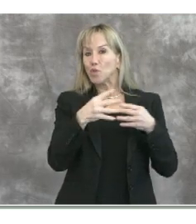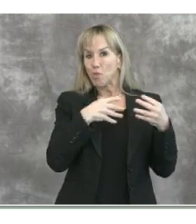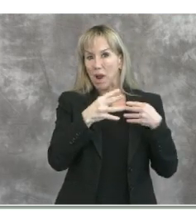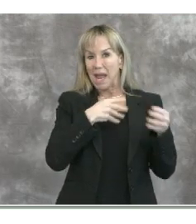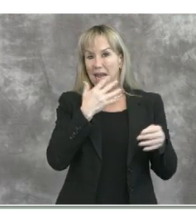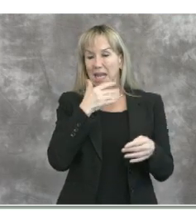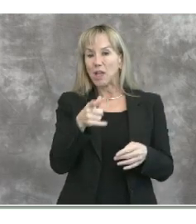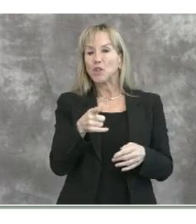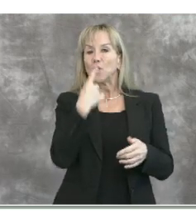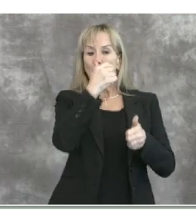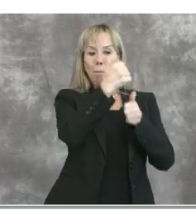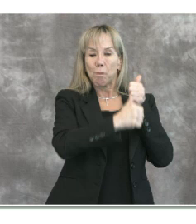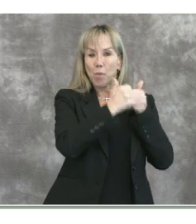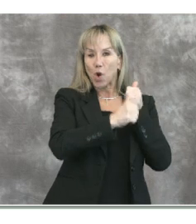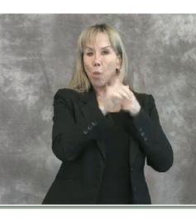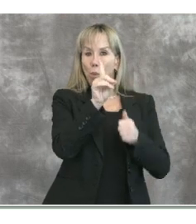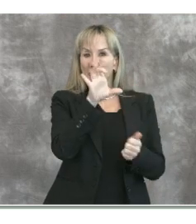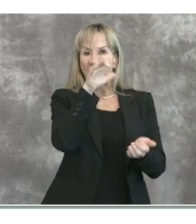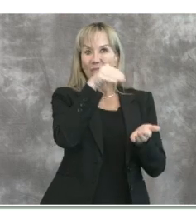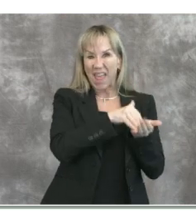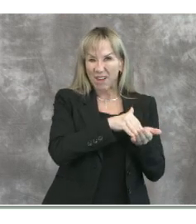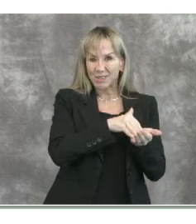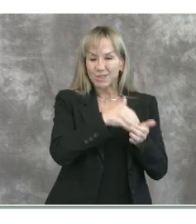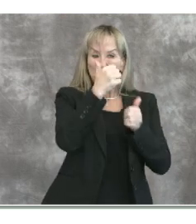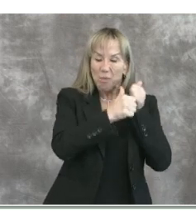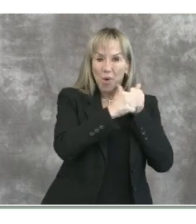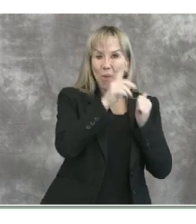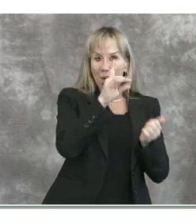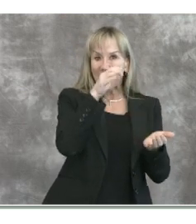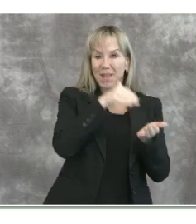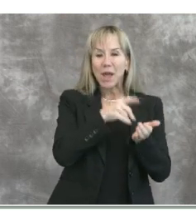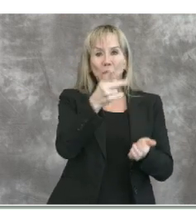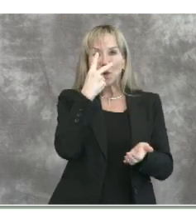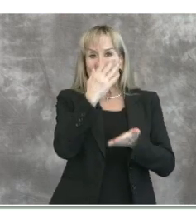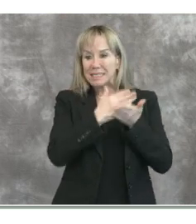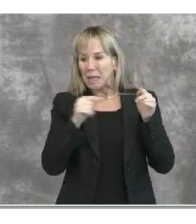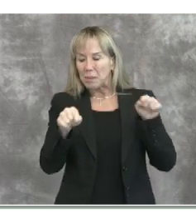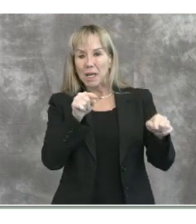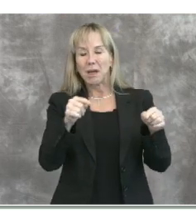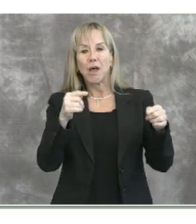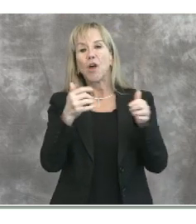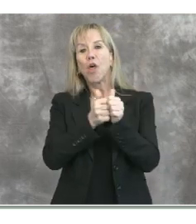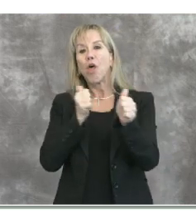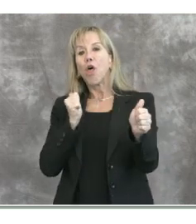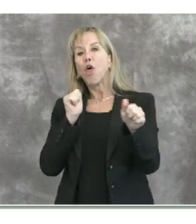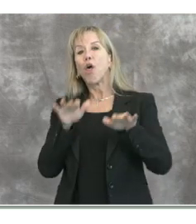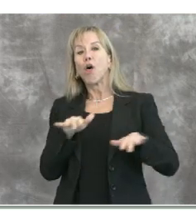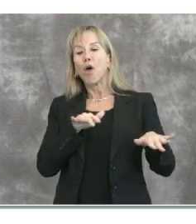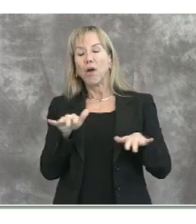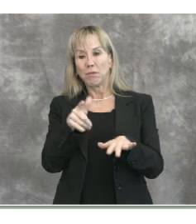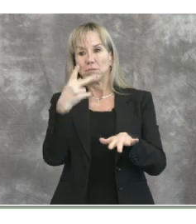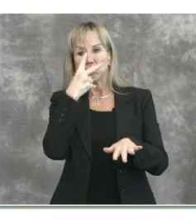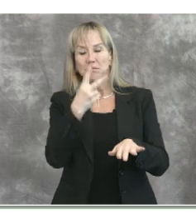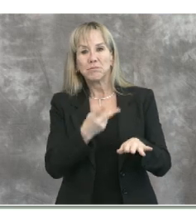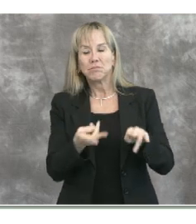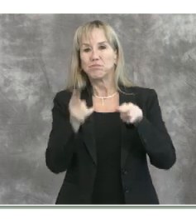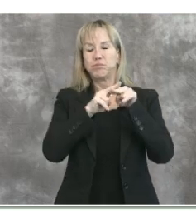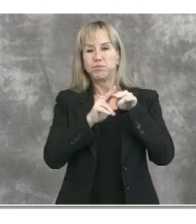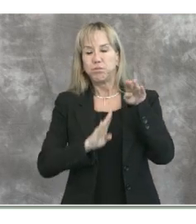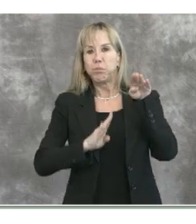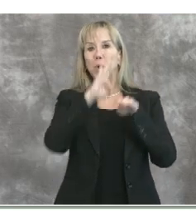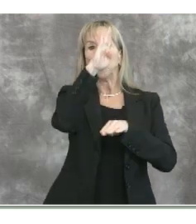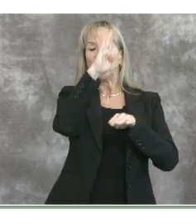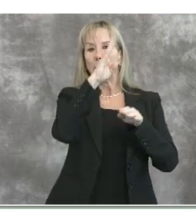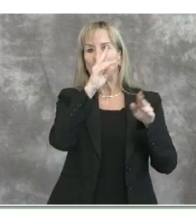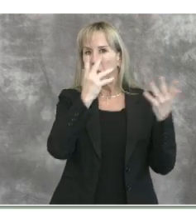100,000 residents. And so you see a number of jurisdictions that acted too late and saw a significant spike. You saw a number of